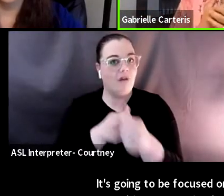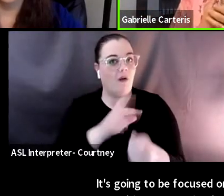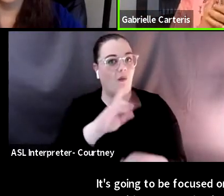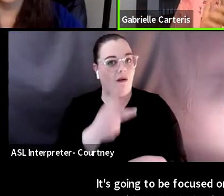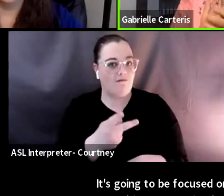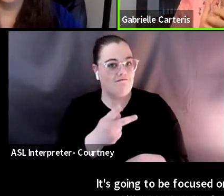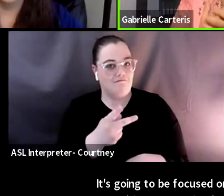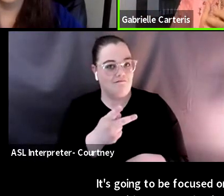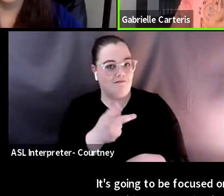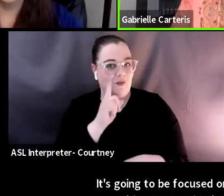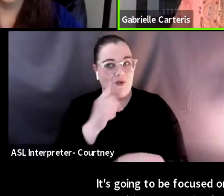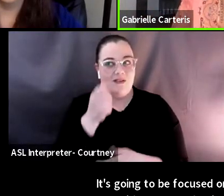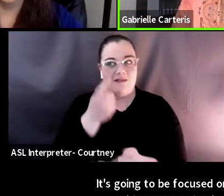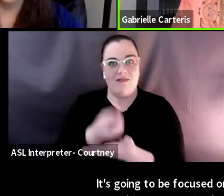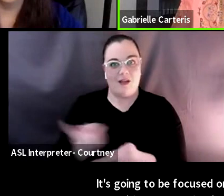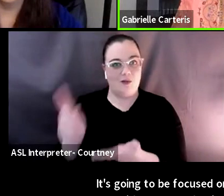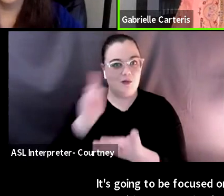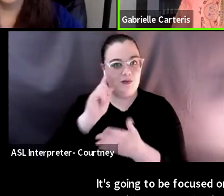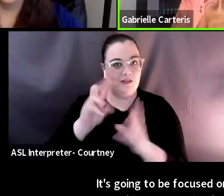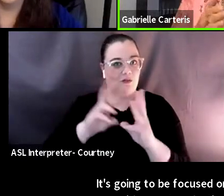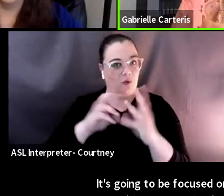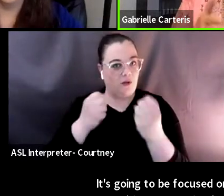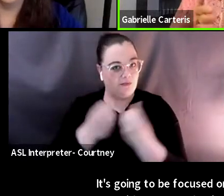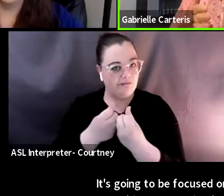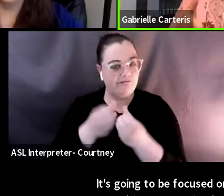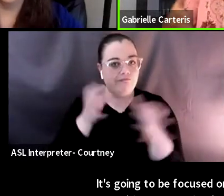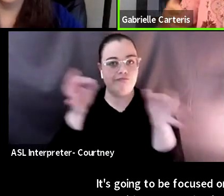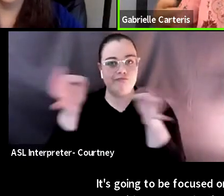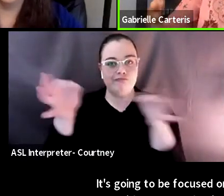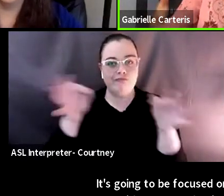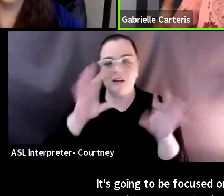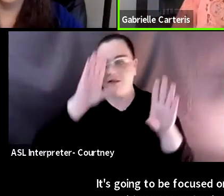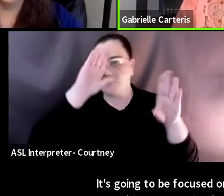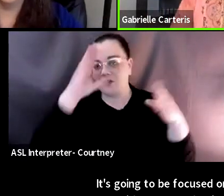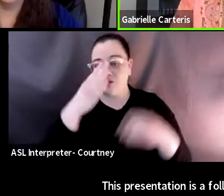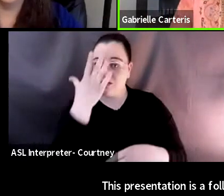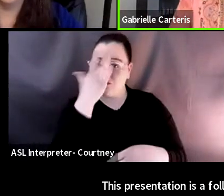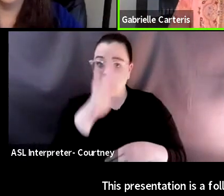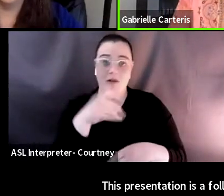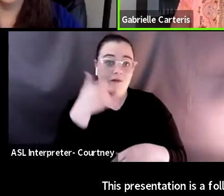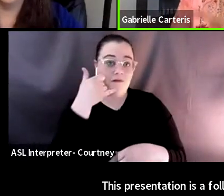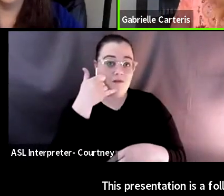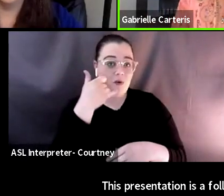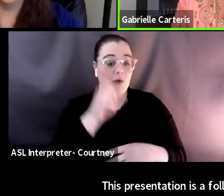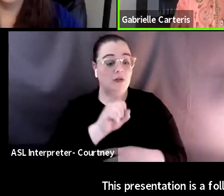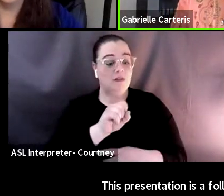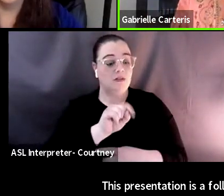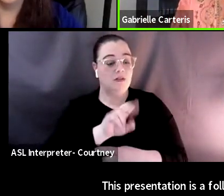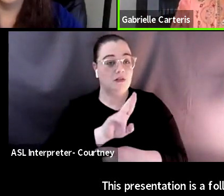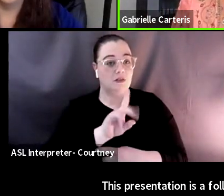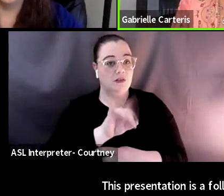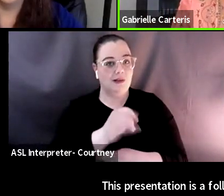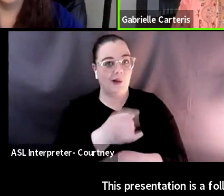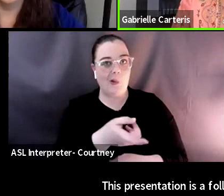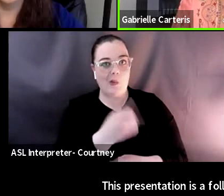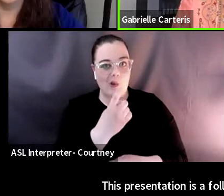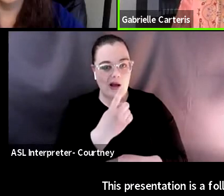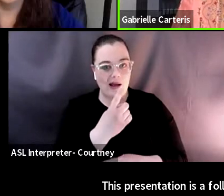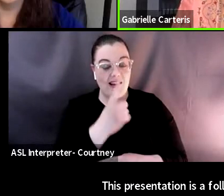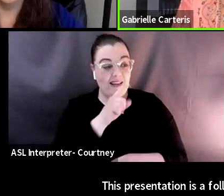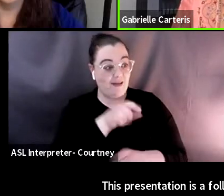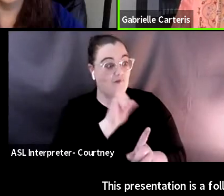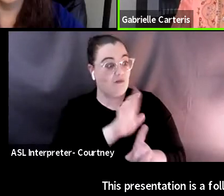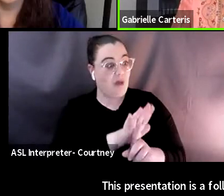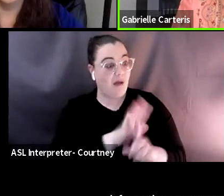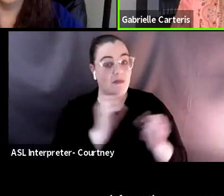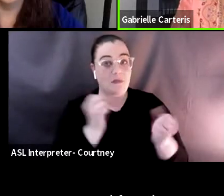thought, informative program, Smartphone Studio 1 presentation. There was so much buzz about it afterwards, so I'm so